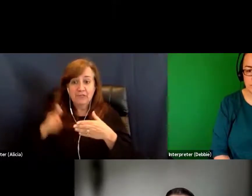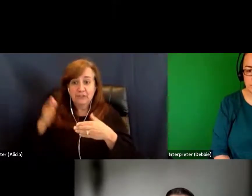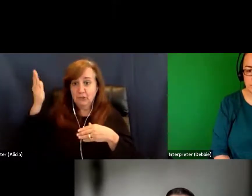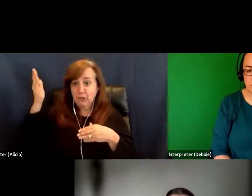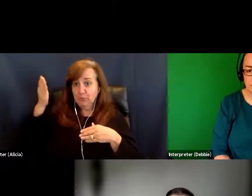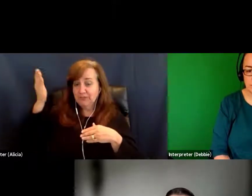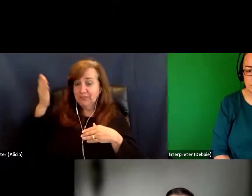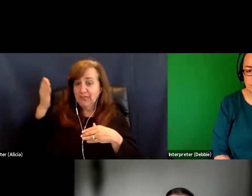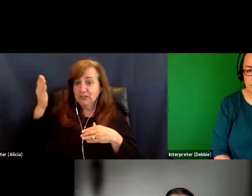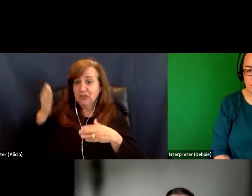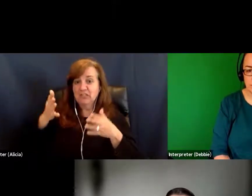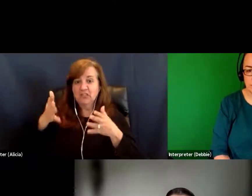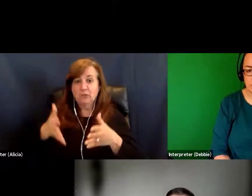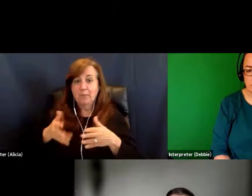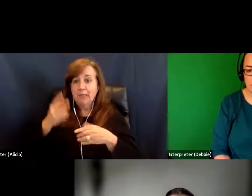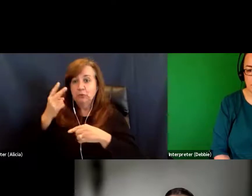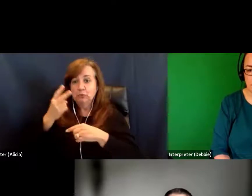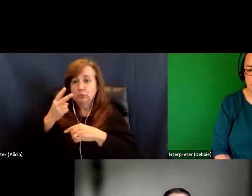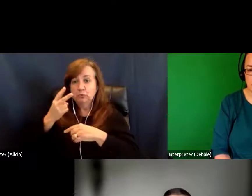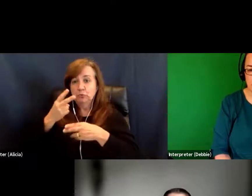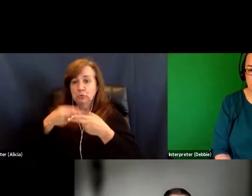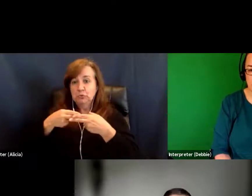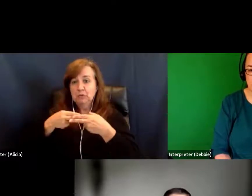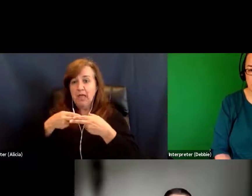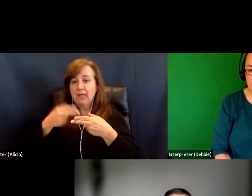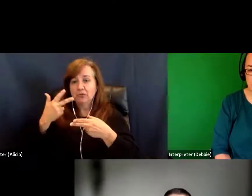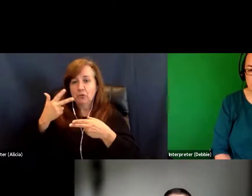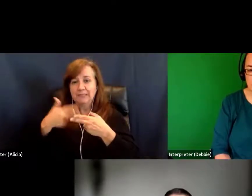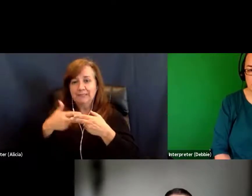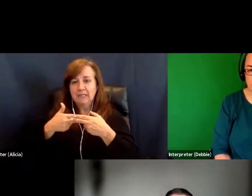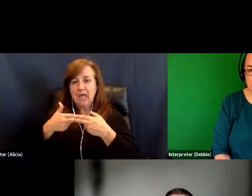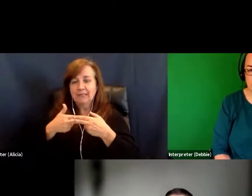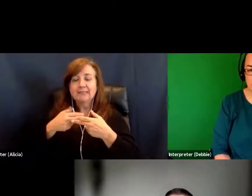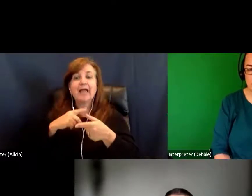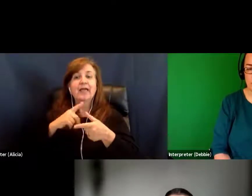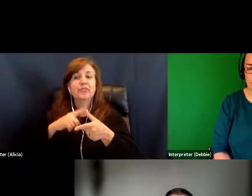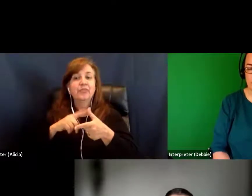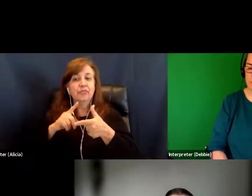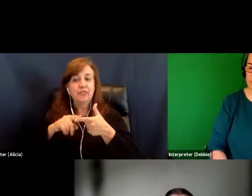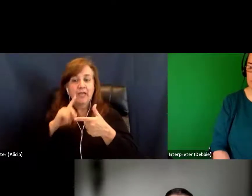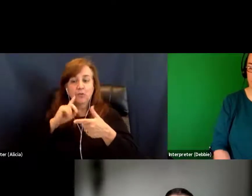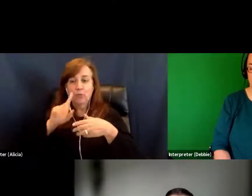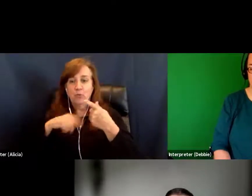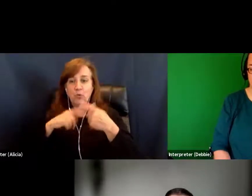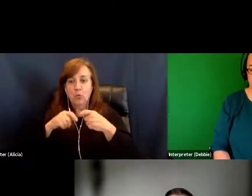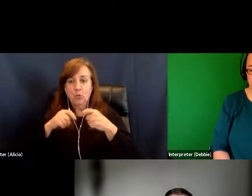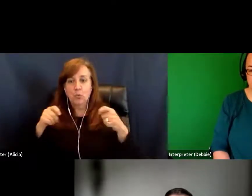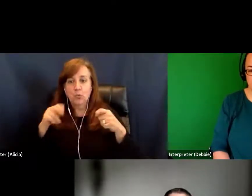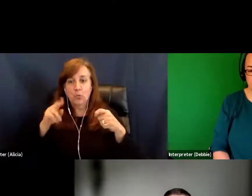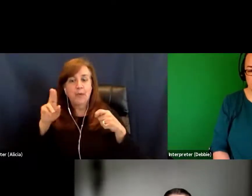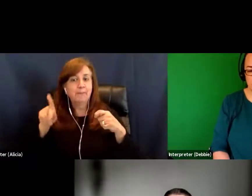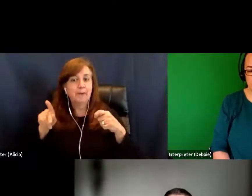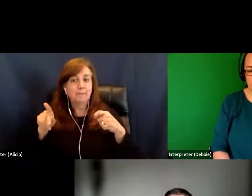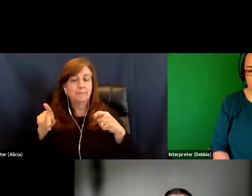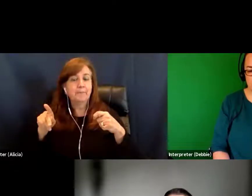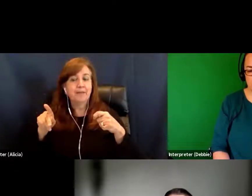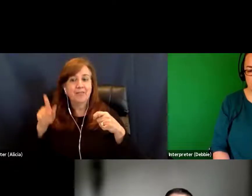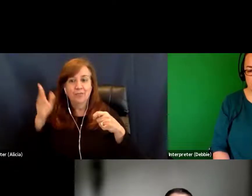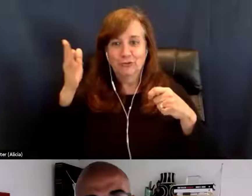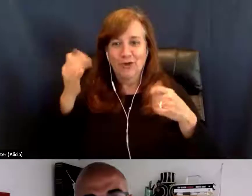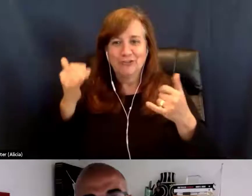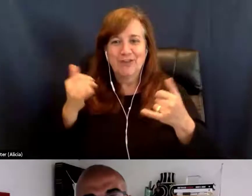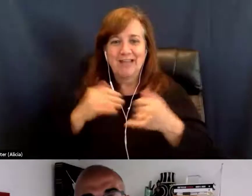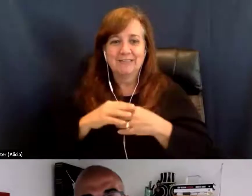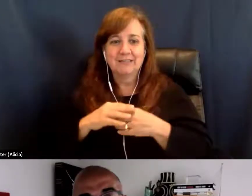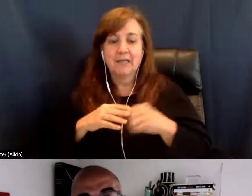the remaining, I think, 2 or 3 slides that are still left, and then wrap up the talk today. Go